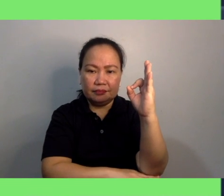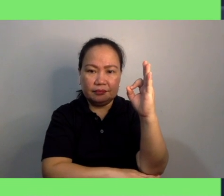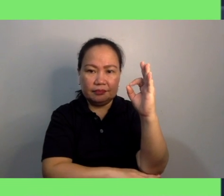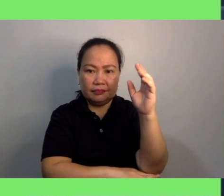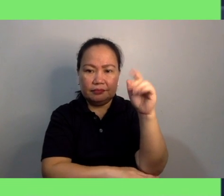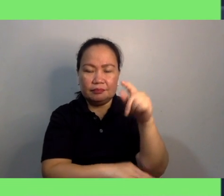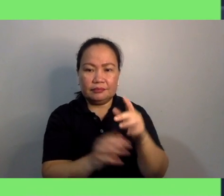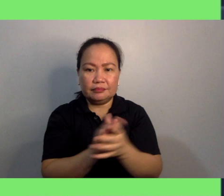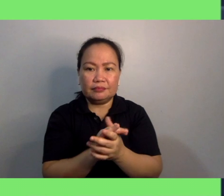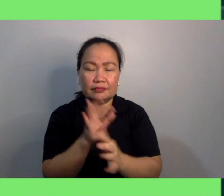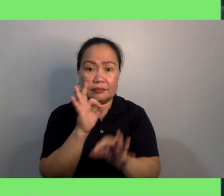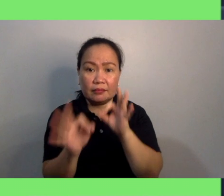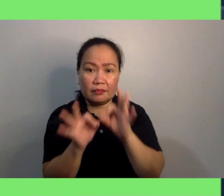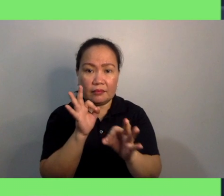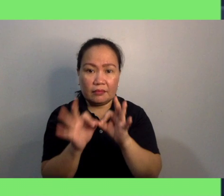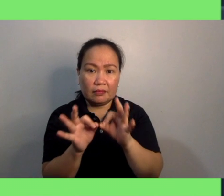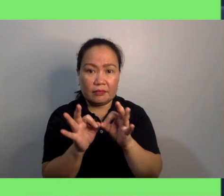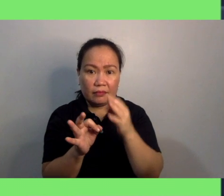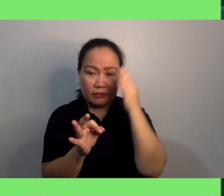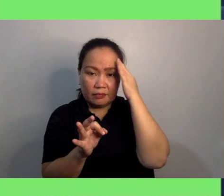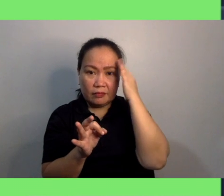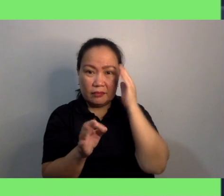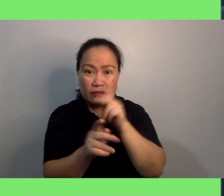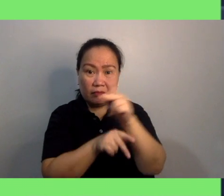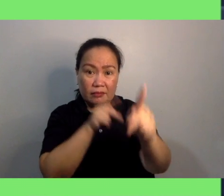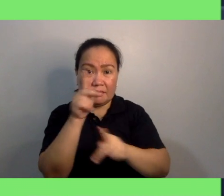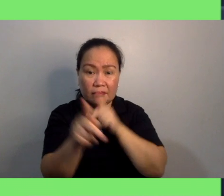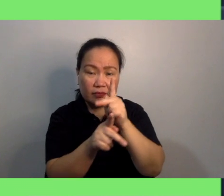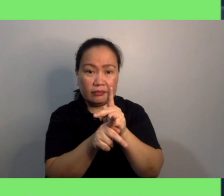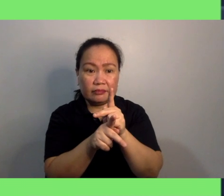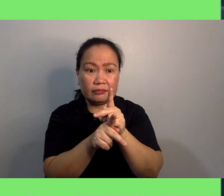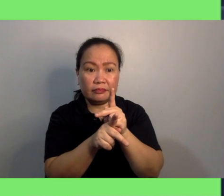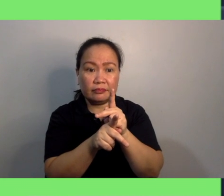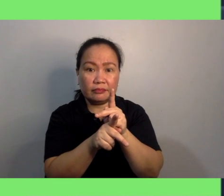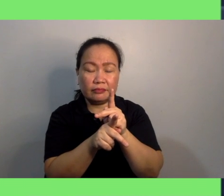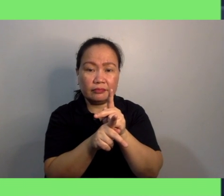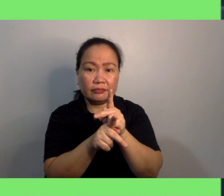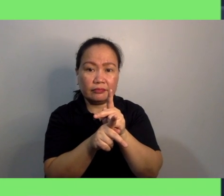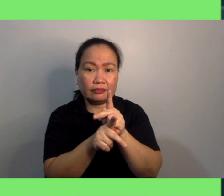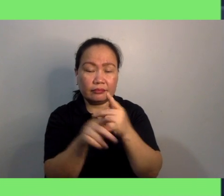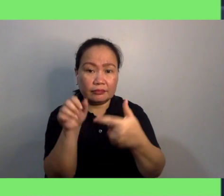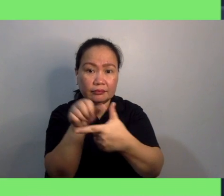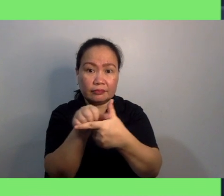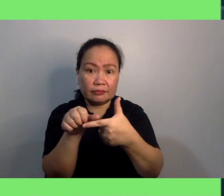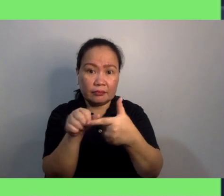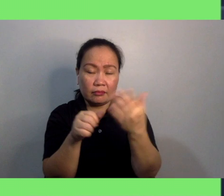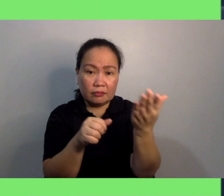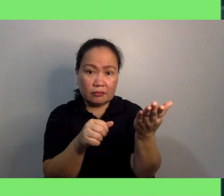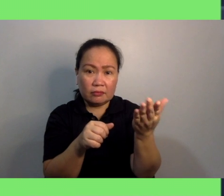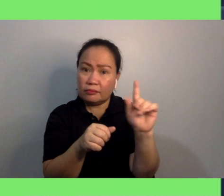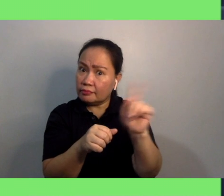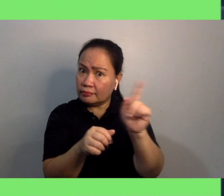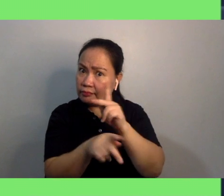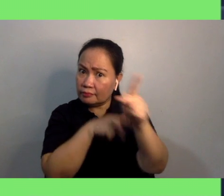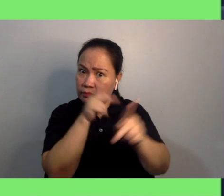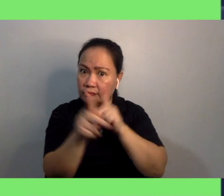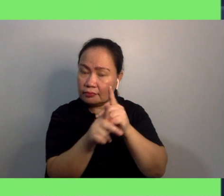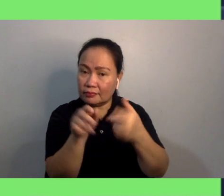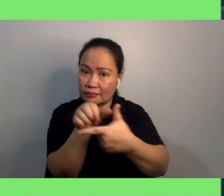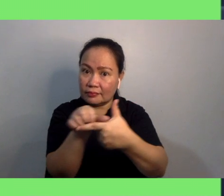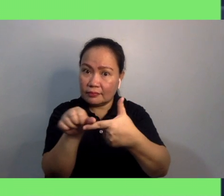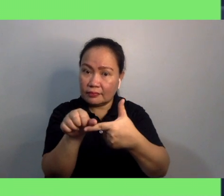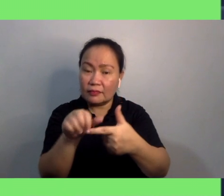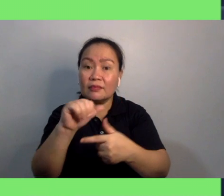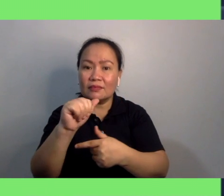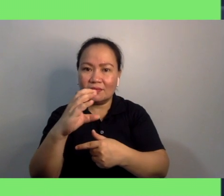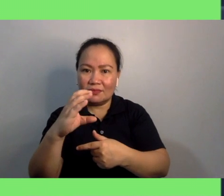be identifying the kinds of angle from the given measures, okay, so this is what kind of angle? This